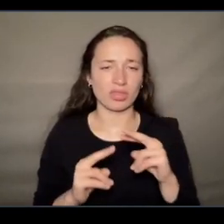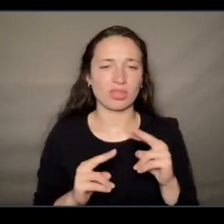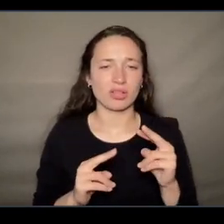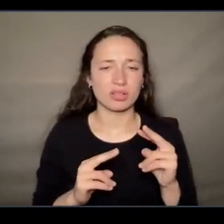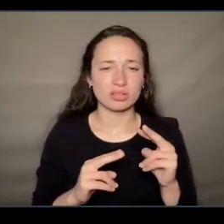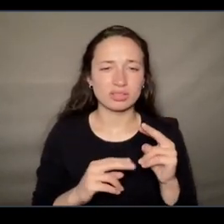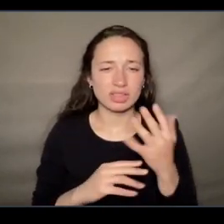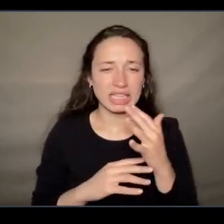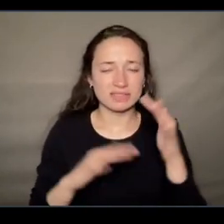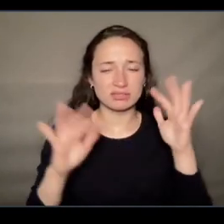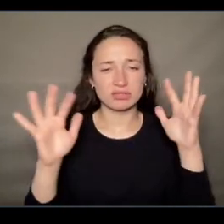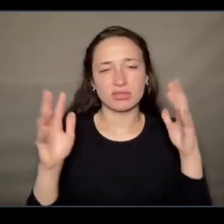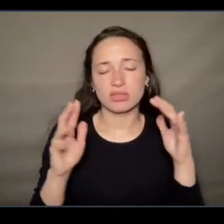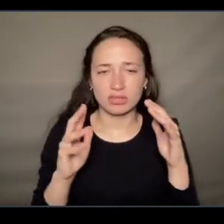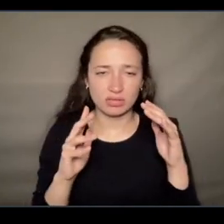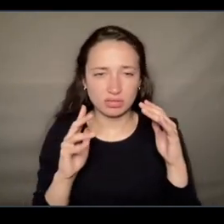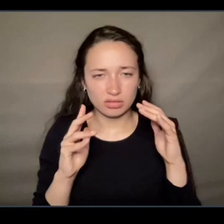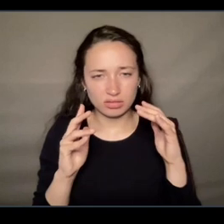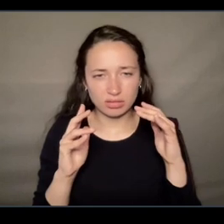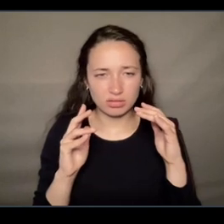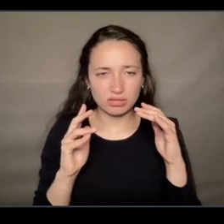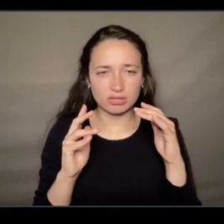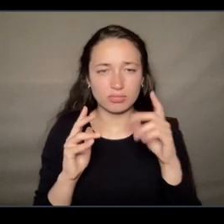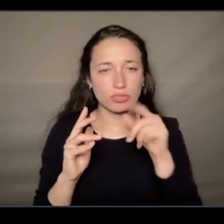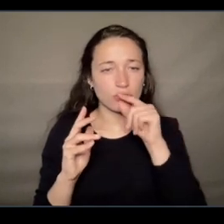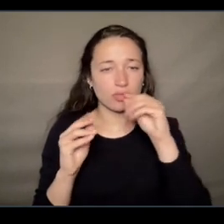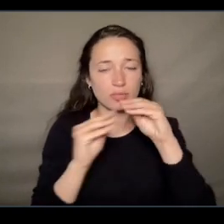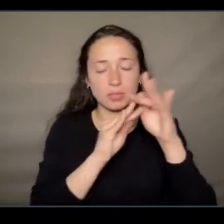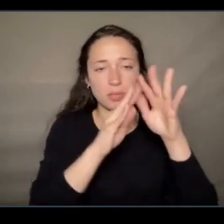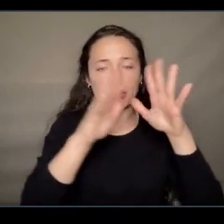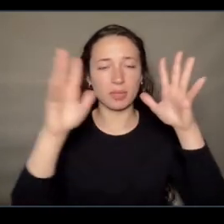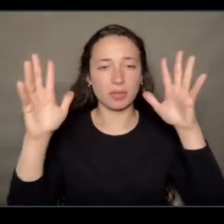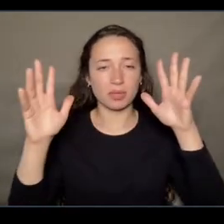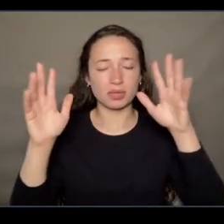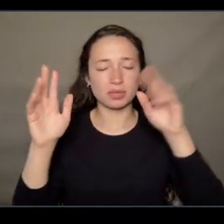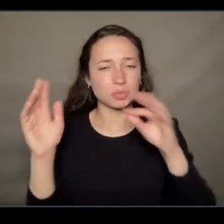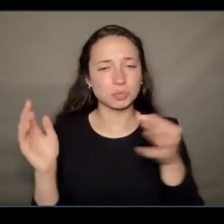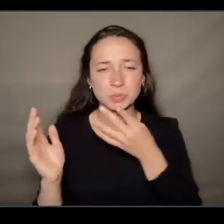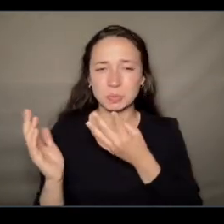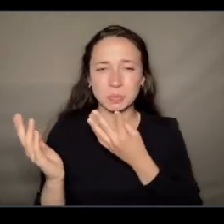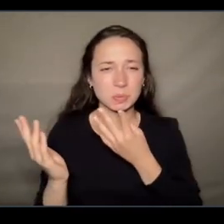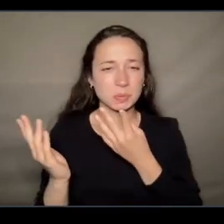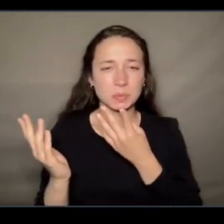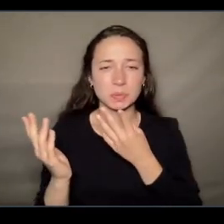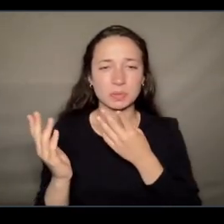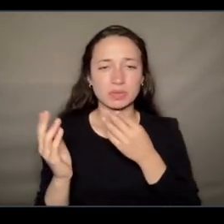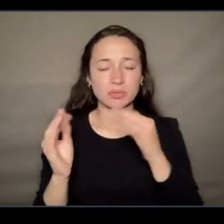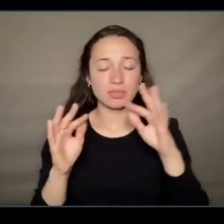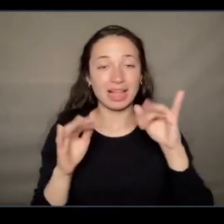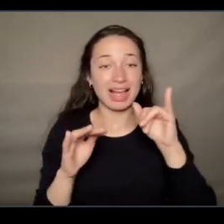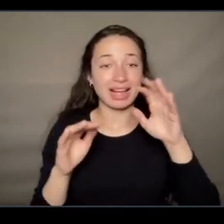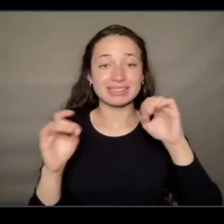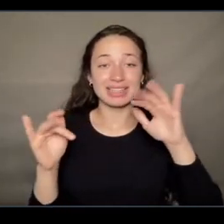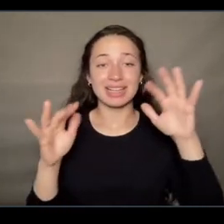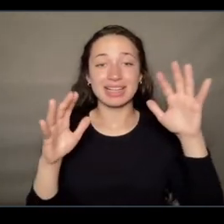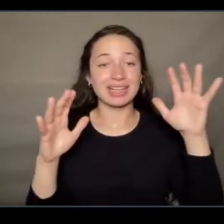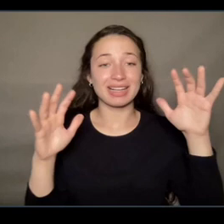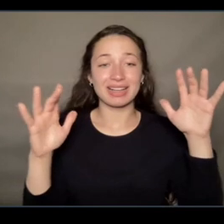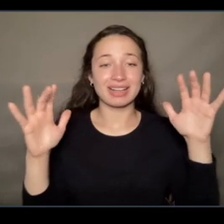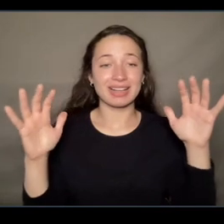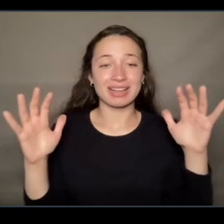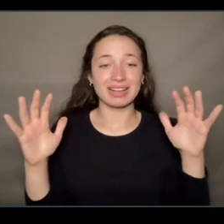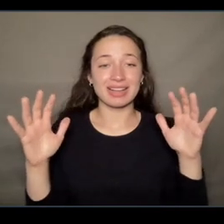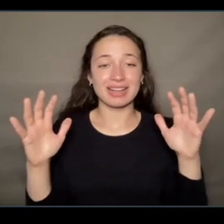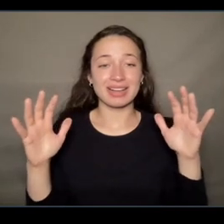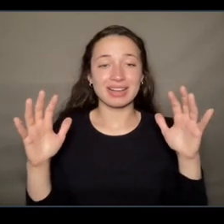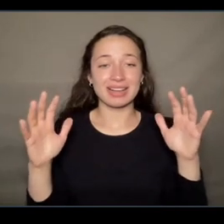fell among the leaves, where bird blossoms bloomed too soon and perfectly, all